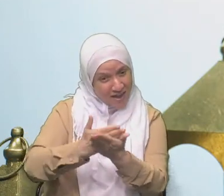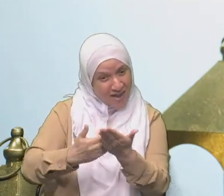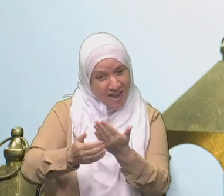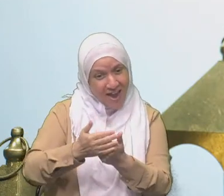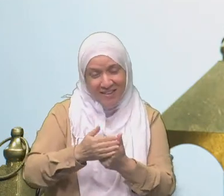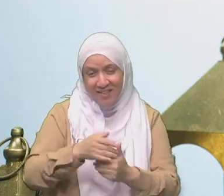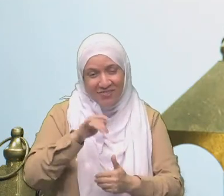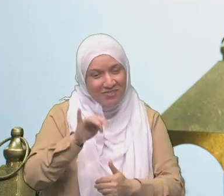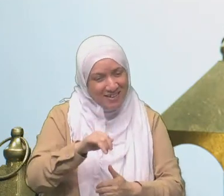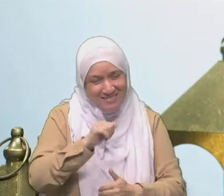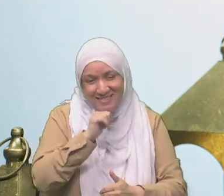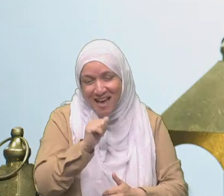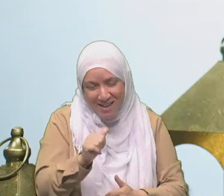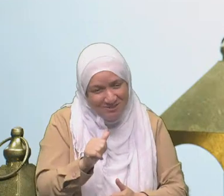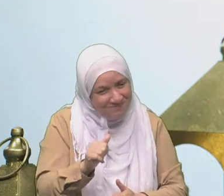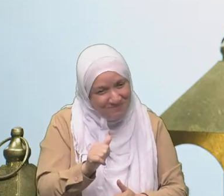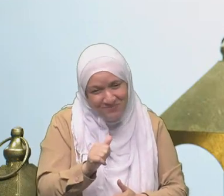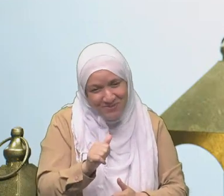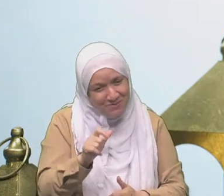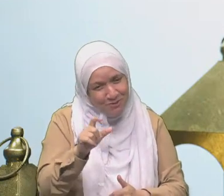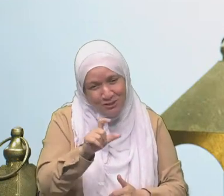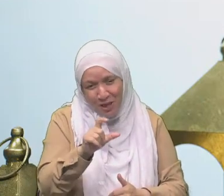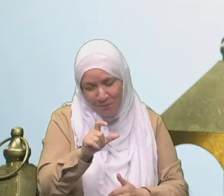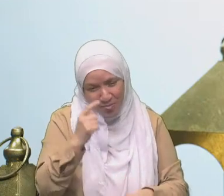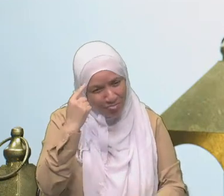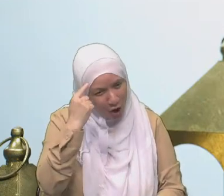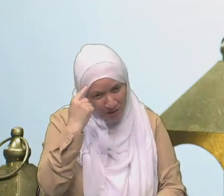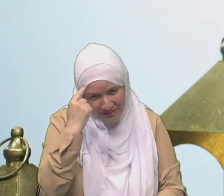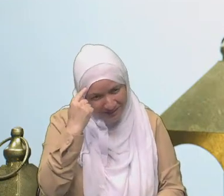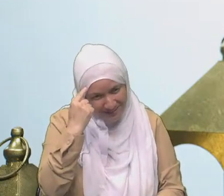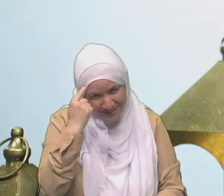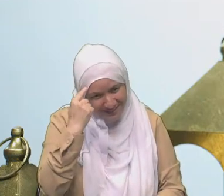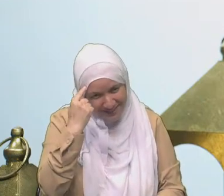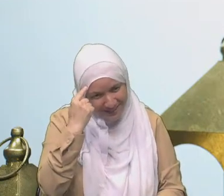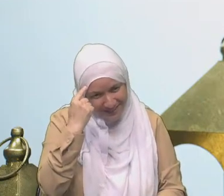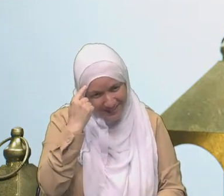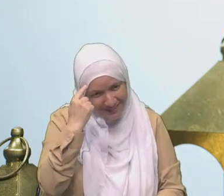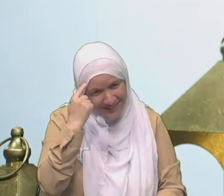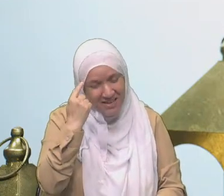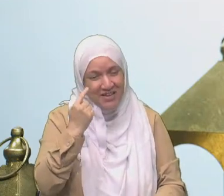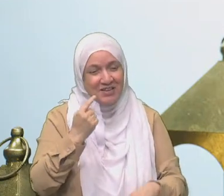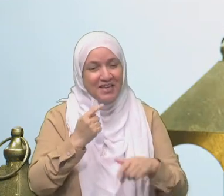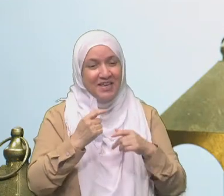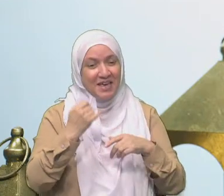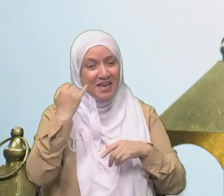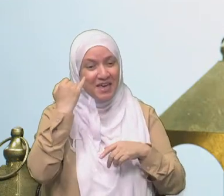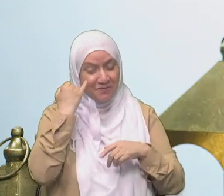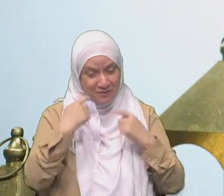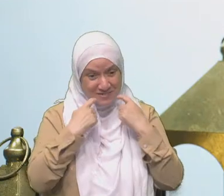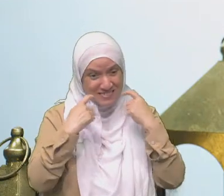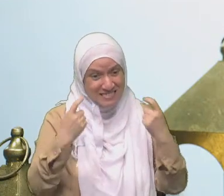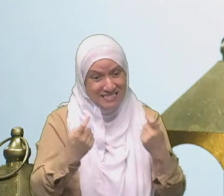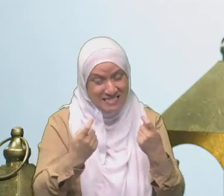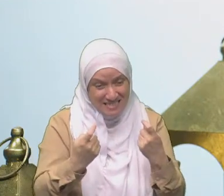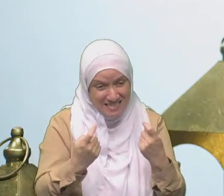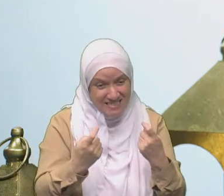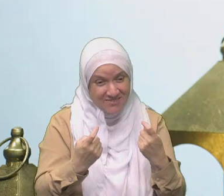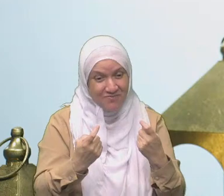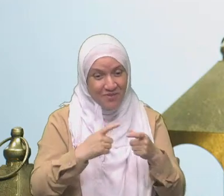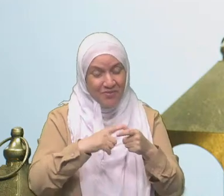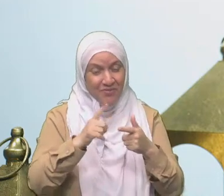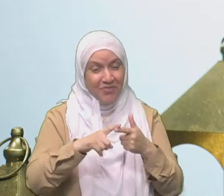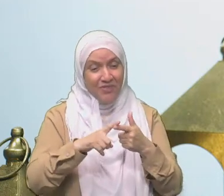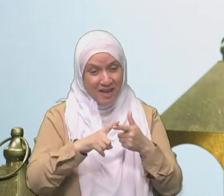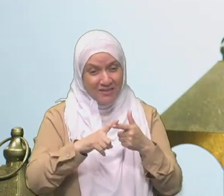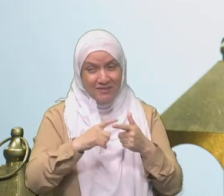the good deed, it will wipe it out. Which means what? After you've repented from the sin, then you put a good deed in the place of the sin that you used to